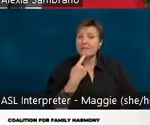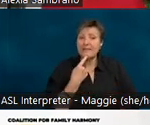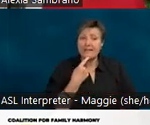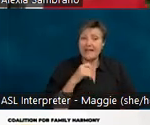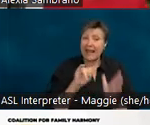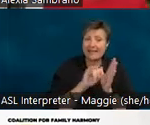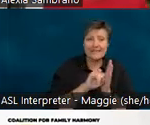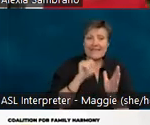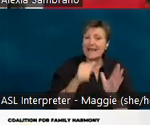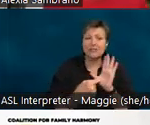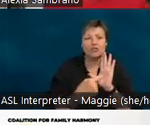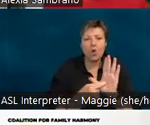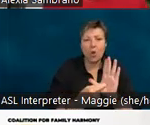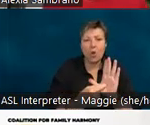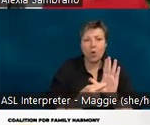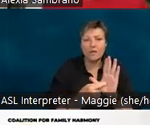identity.